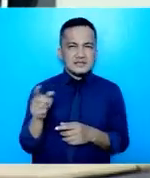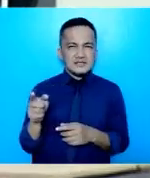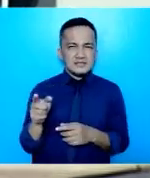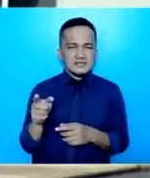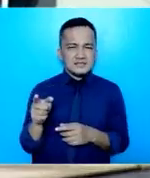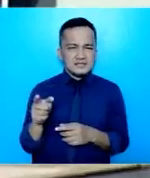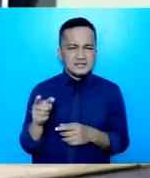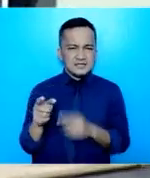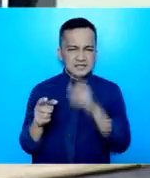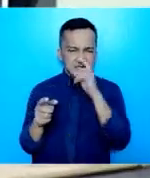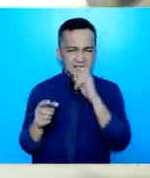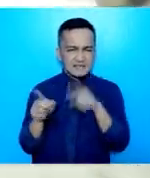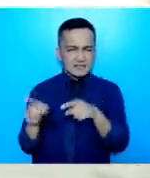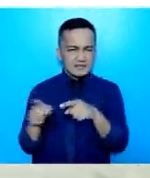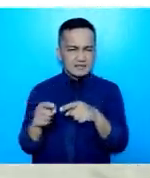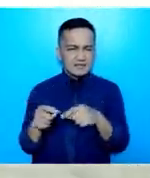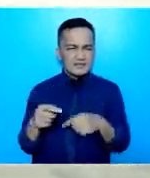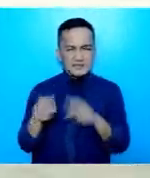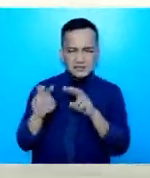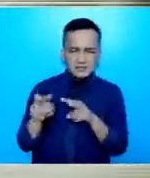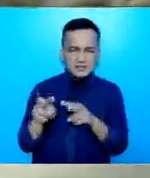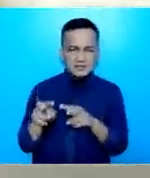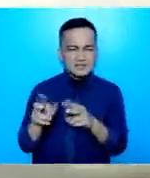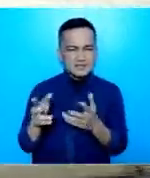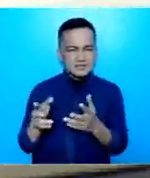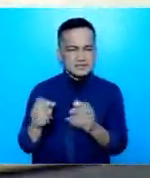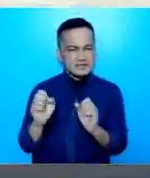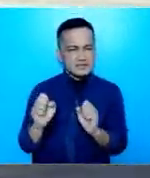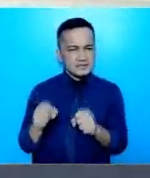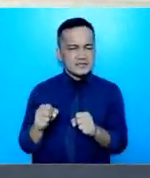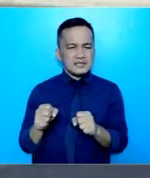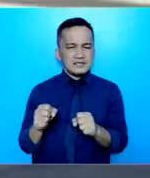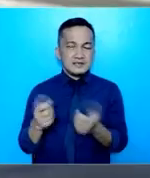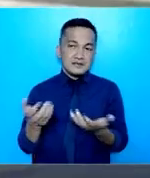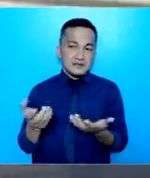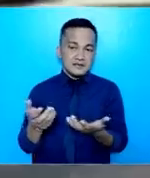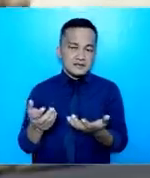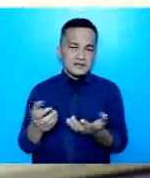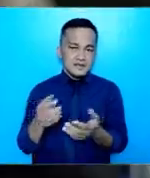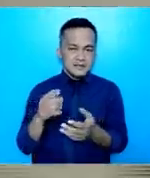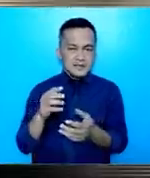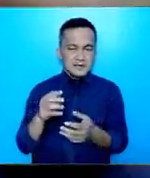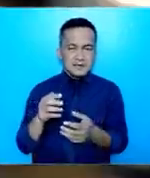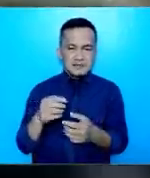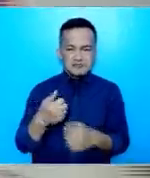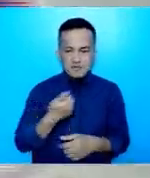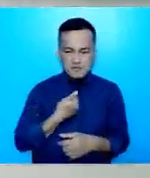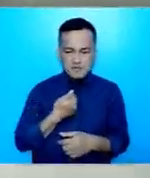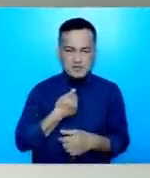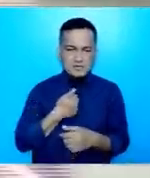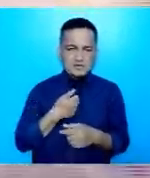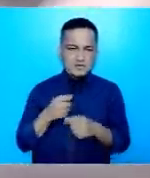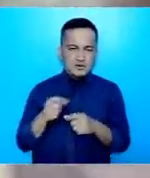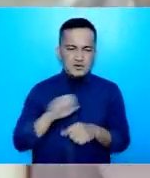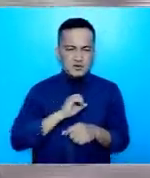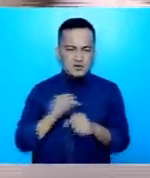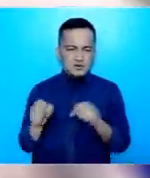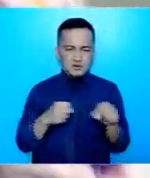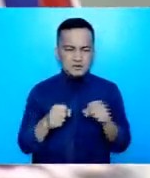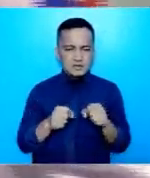age where you're sort of peaking. Yeah, or you're a master at your sport. I was just a beginner at